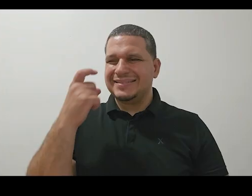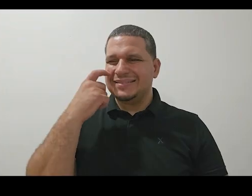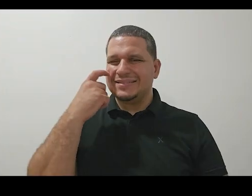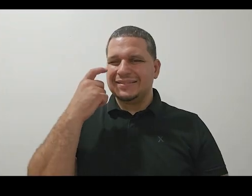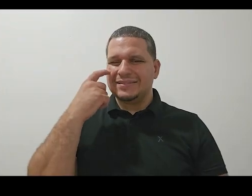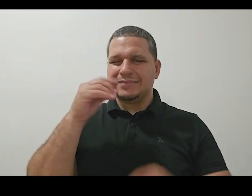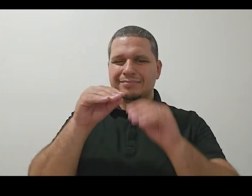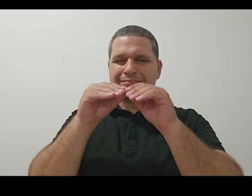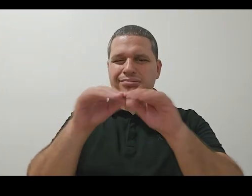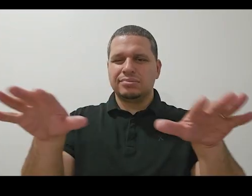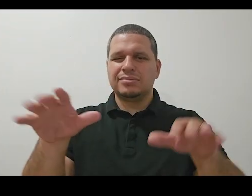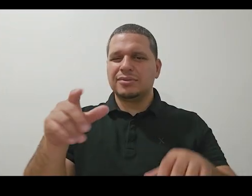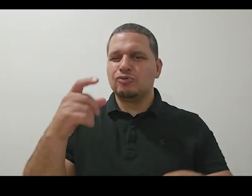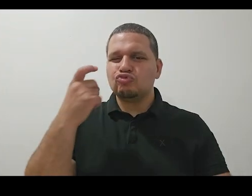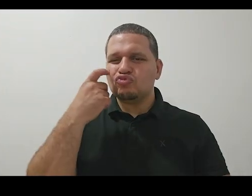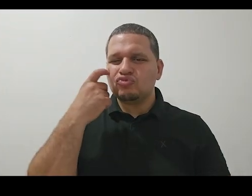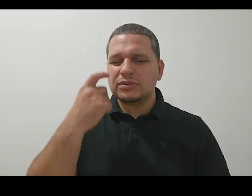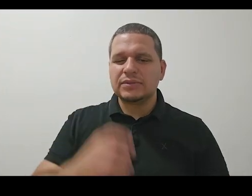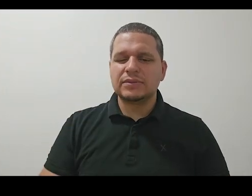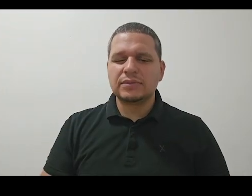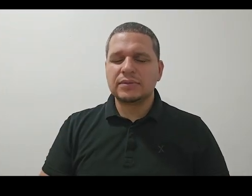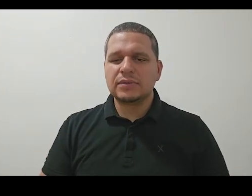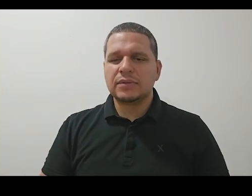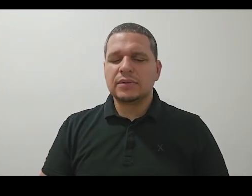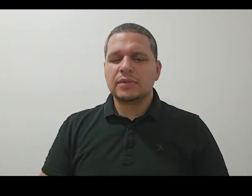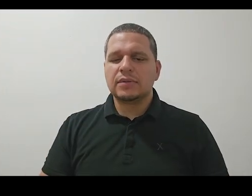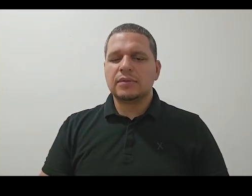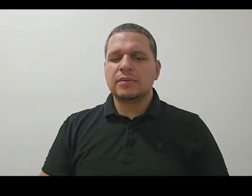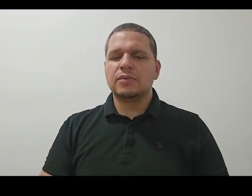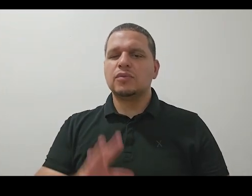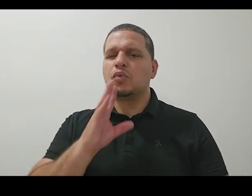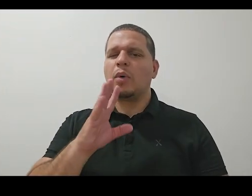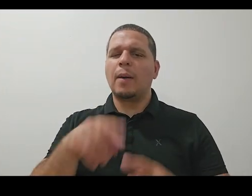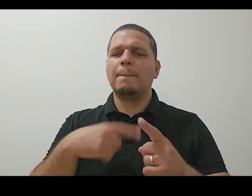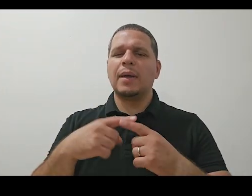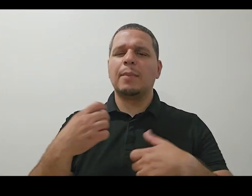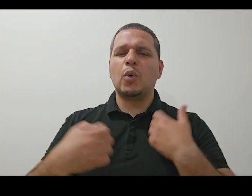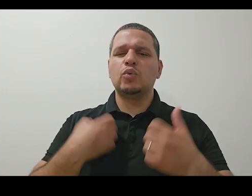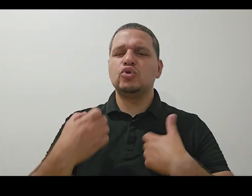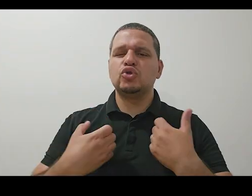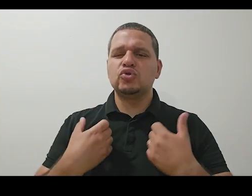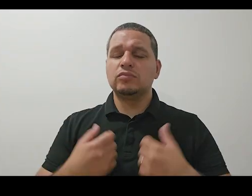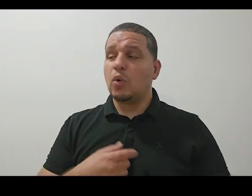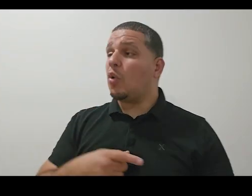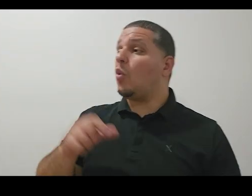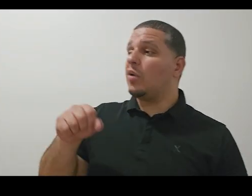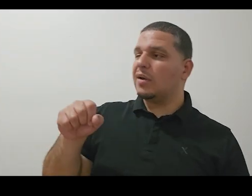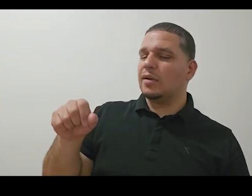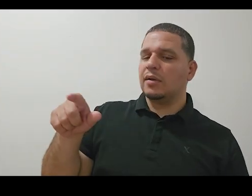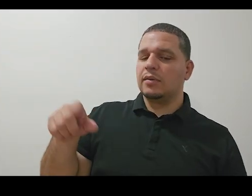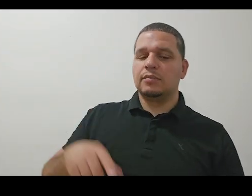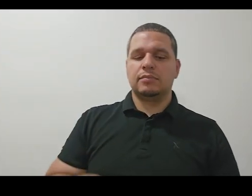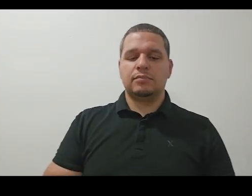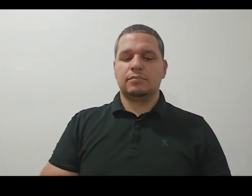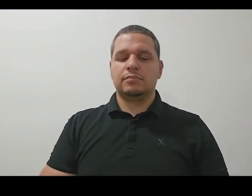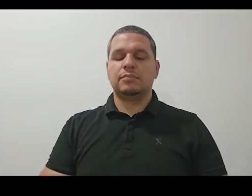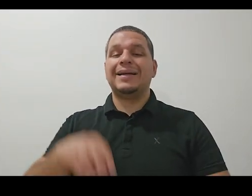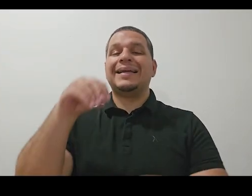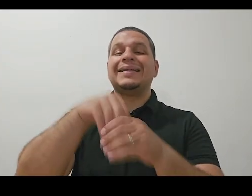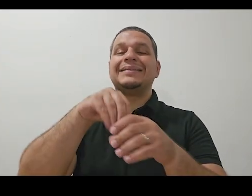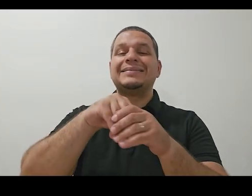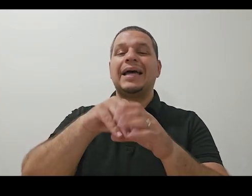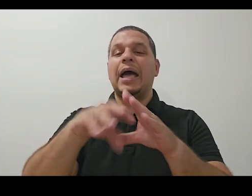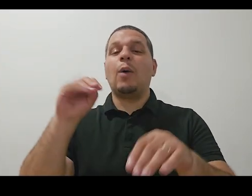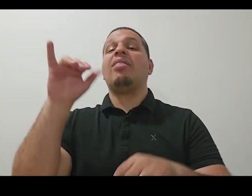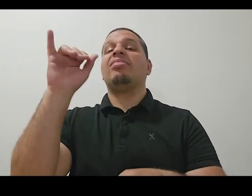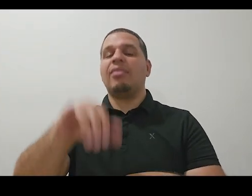that came out not so long ago about the emotions? Oh, yes. Yeah, I know what you're talking Oh, about.